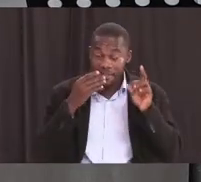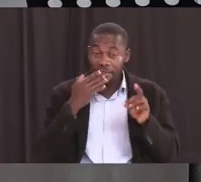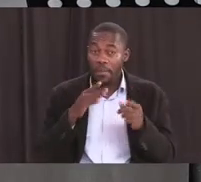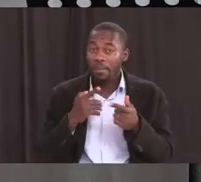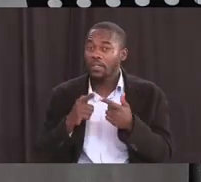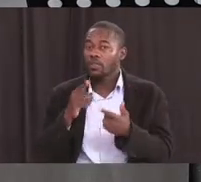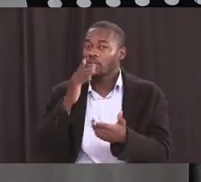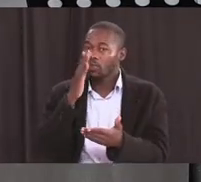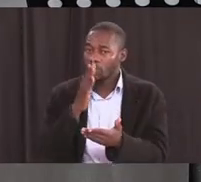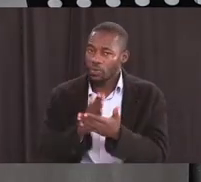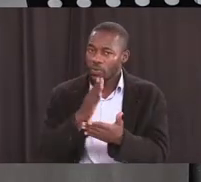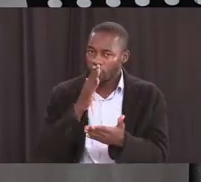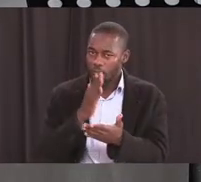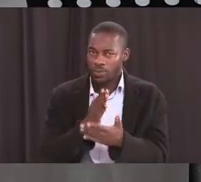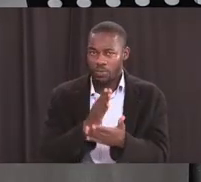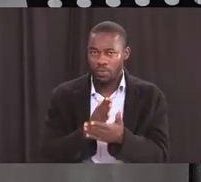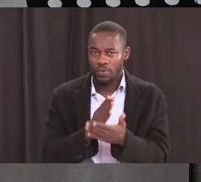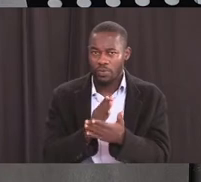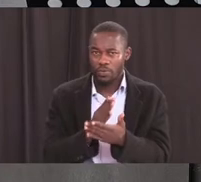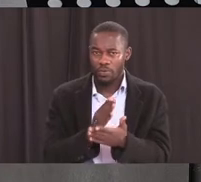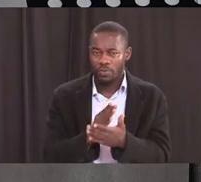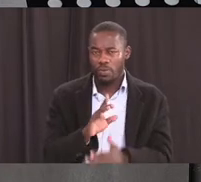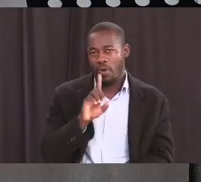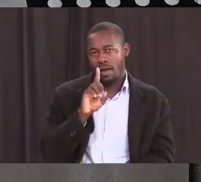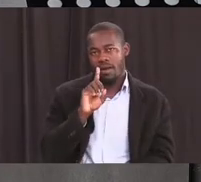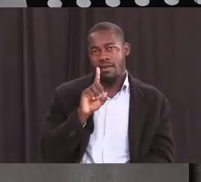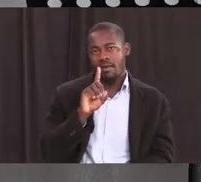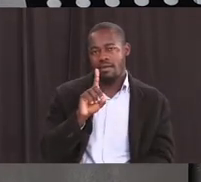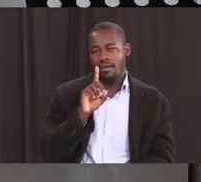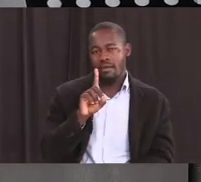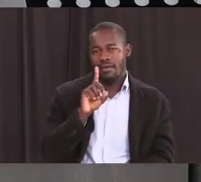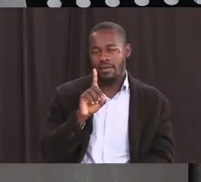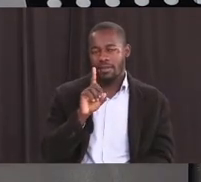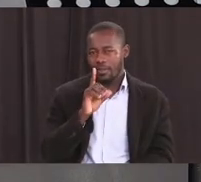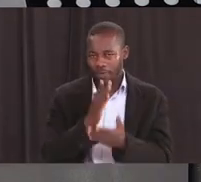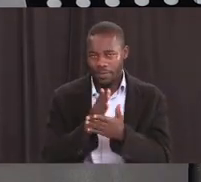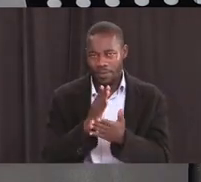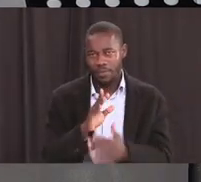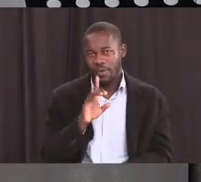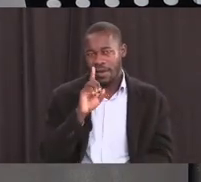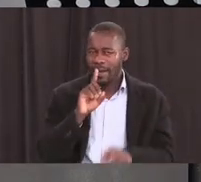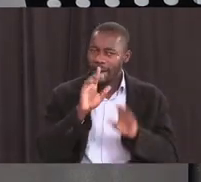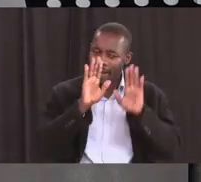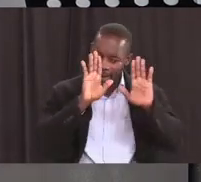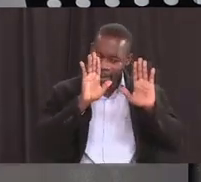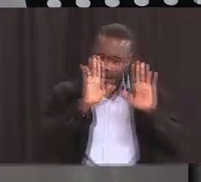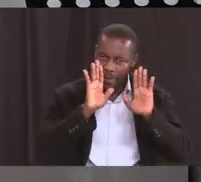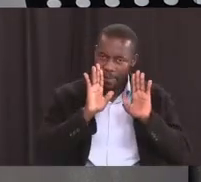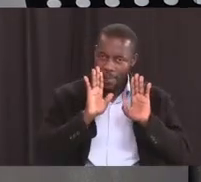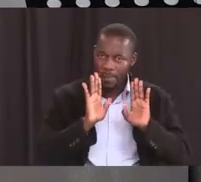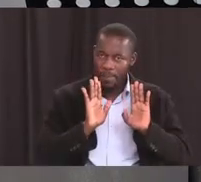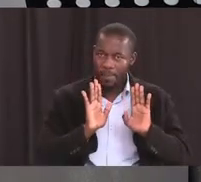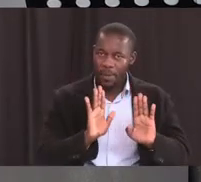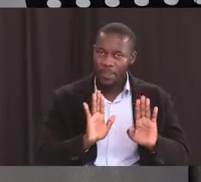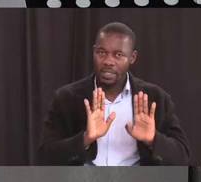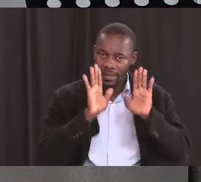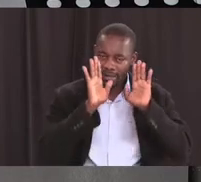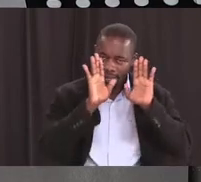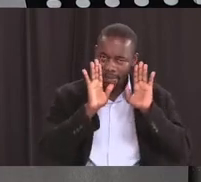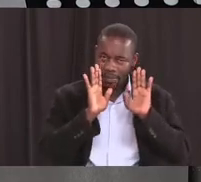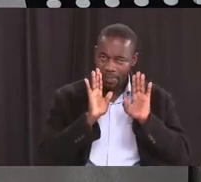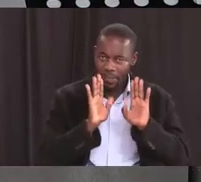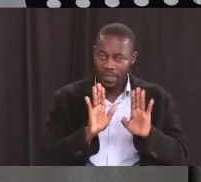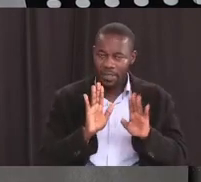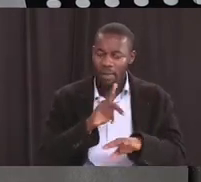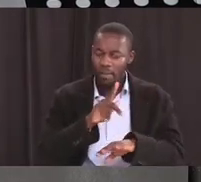rite didn't mean anything anymore for believing Christians, it was an important part of Paul planning his